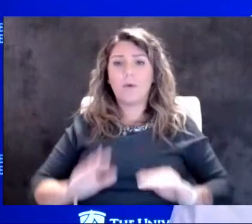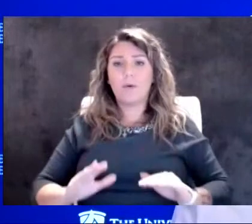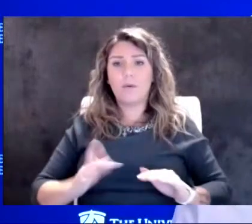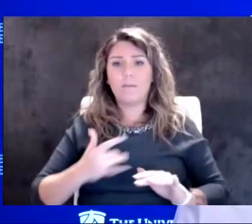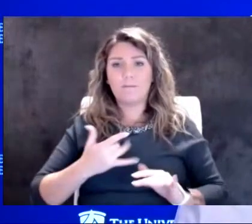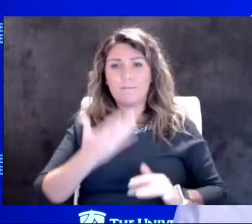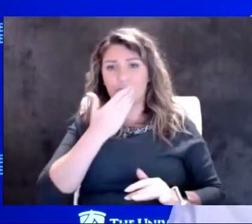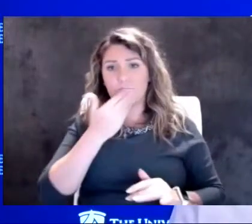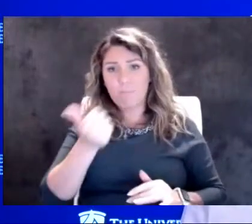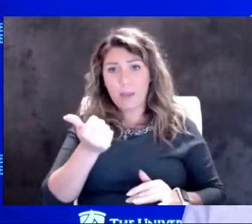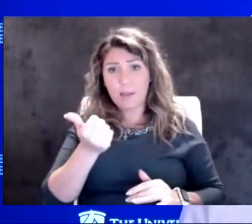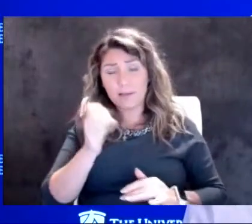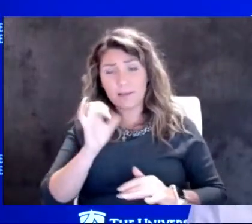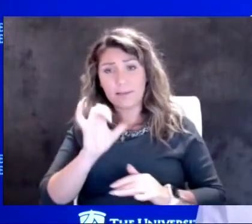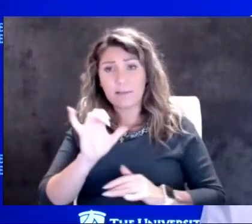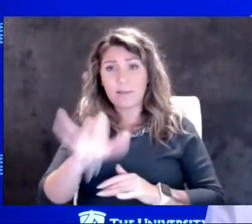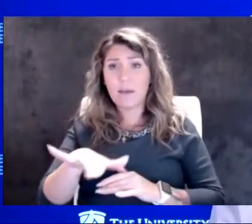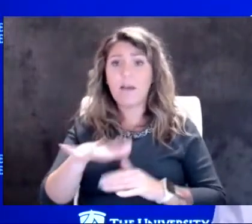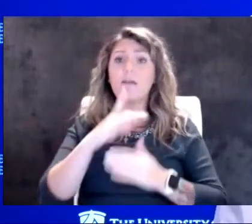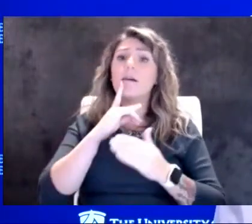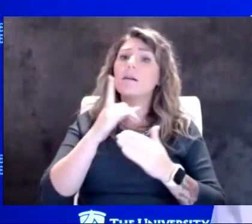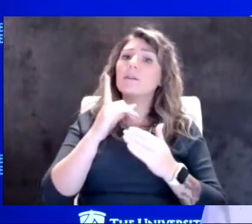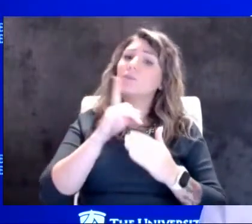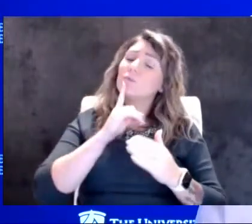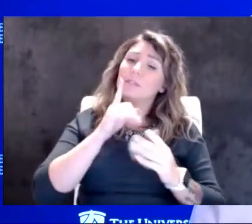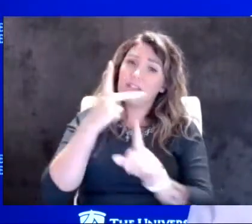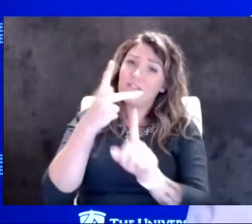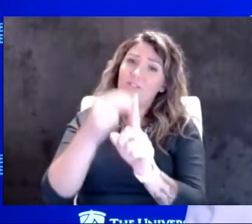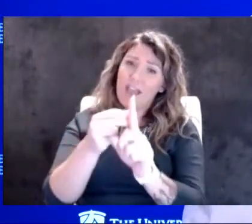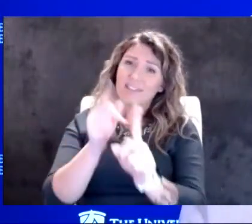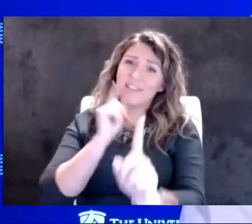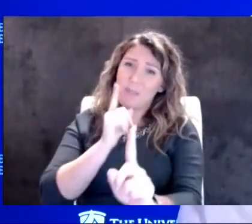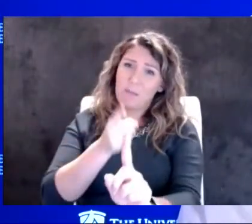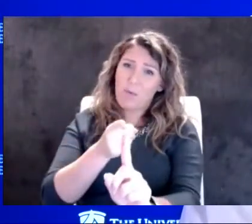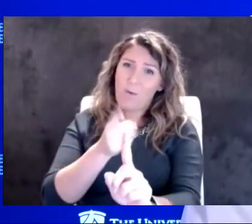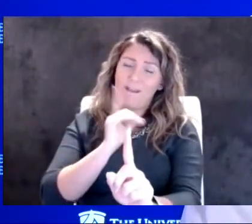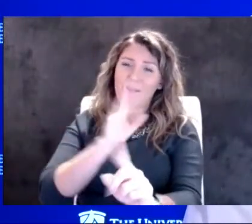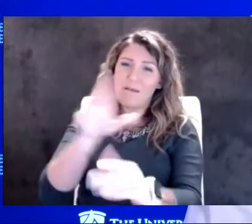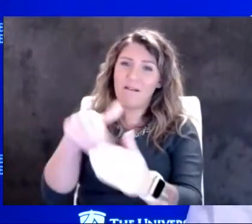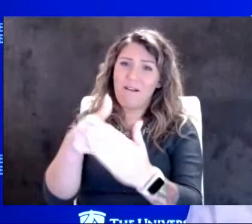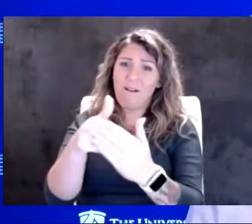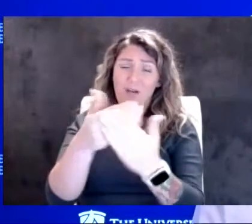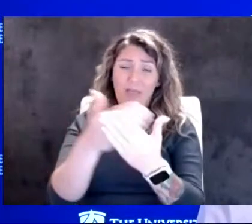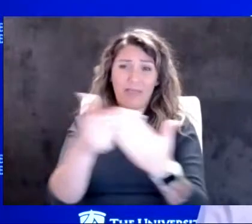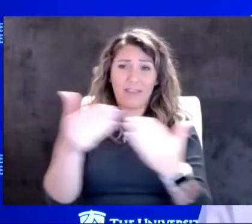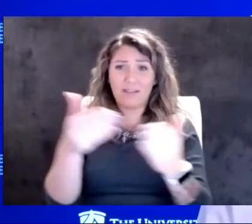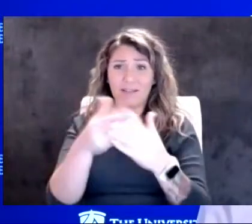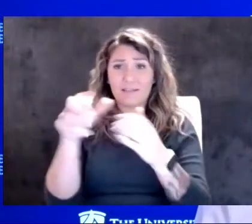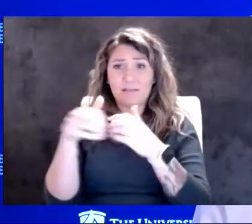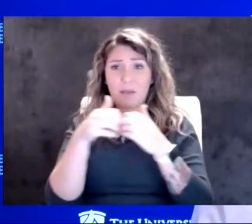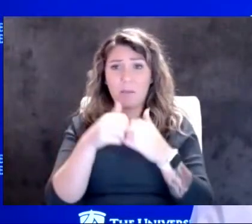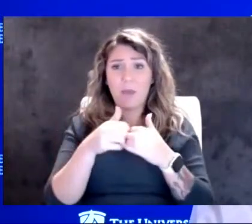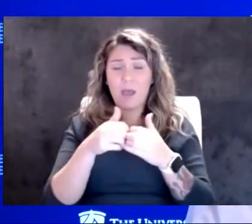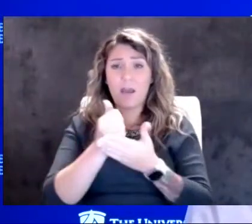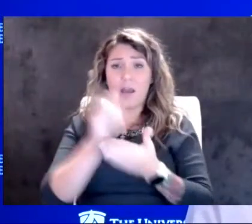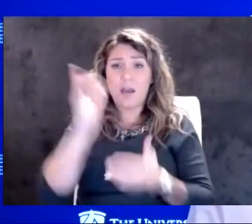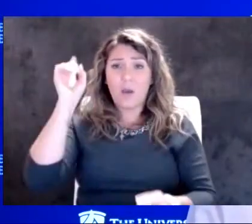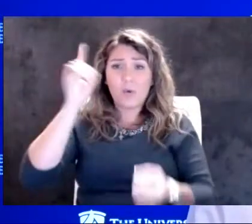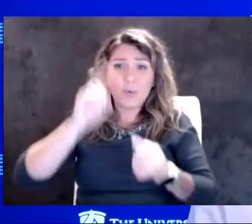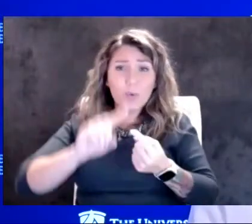piece of that Swiss cheese, though, is really getting vaccinated. So all of these things combine to help reduce your risk of overall getting the